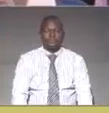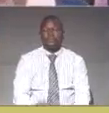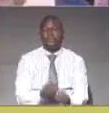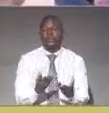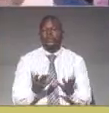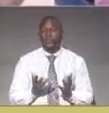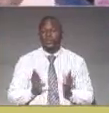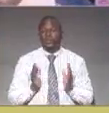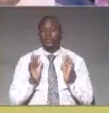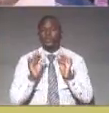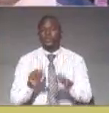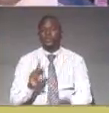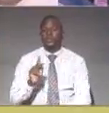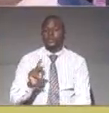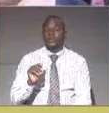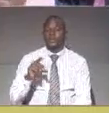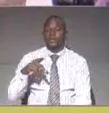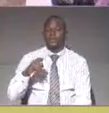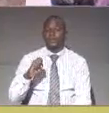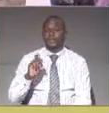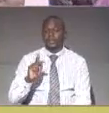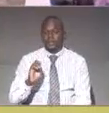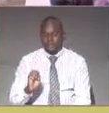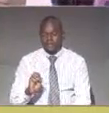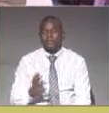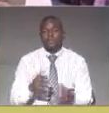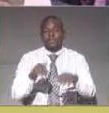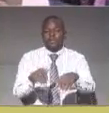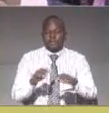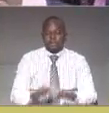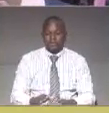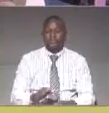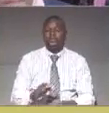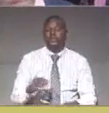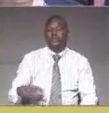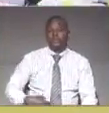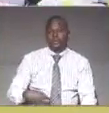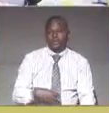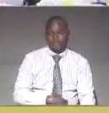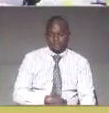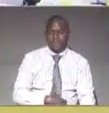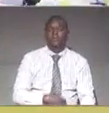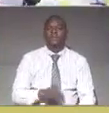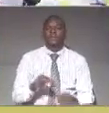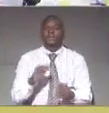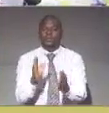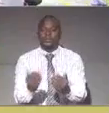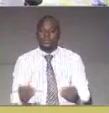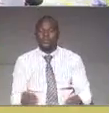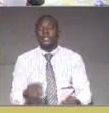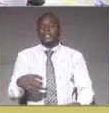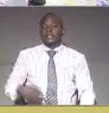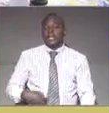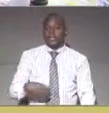Thousands of mourners gathered at Kapeke, Namuyenje for the burial of twins Waswa Raymond and Kato Ramond, children to Salong